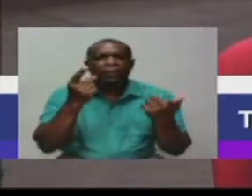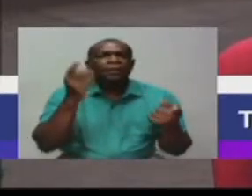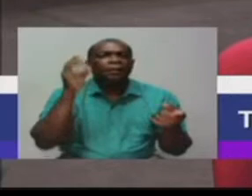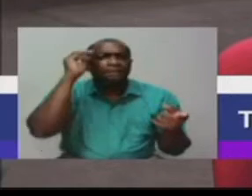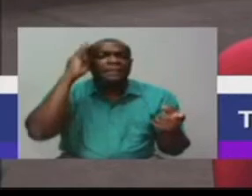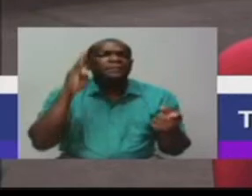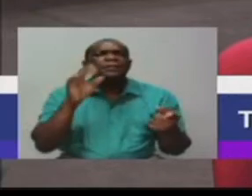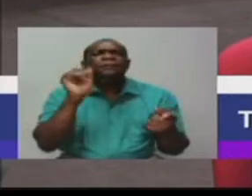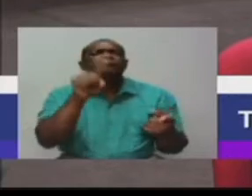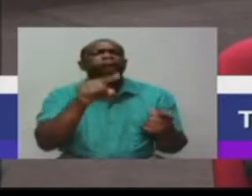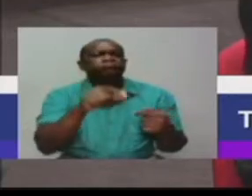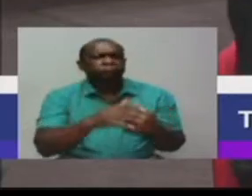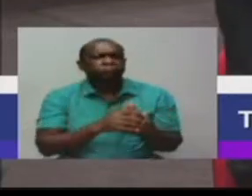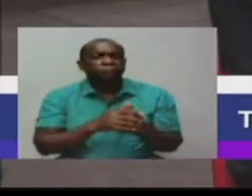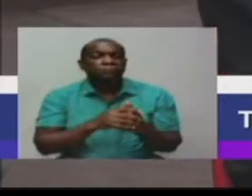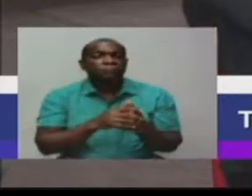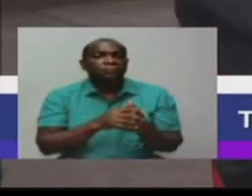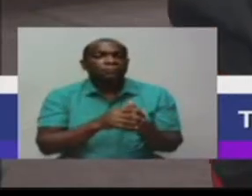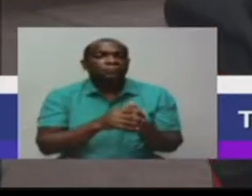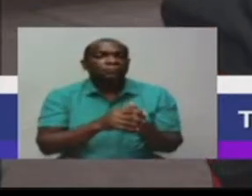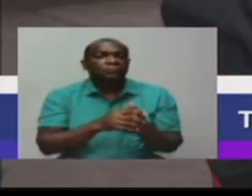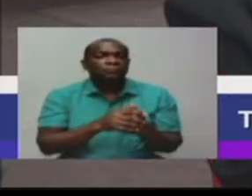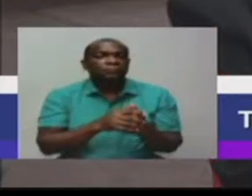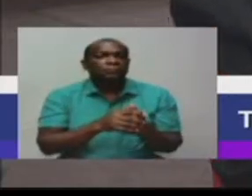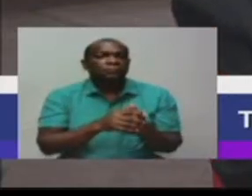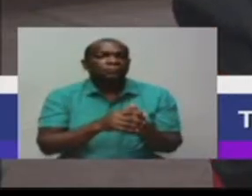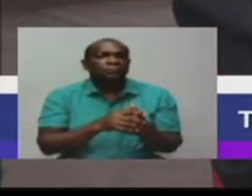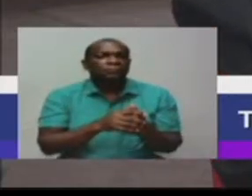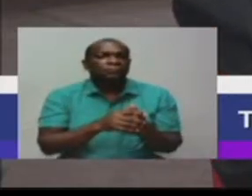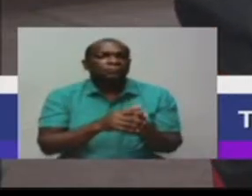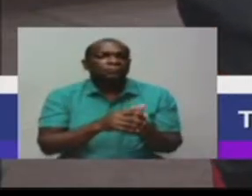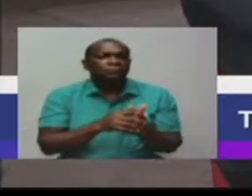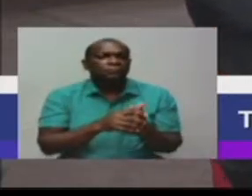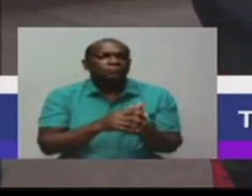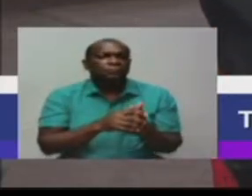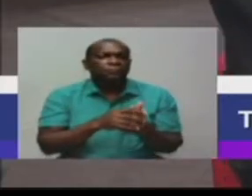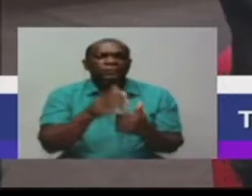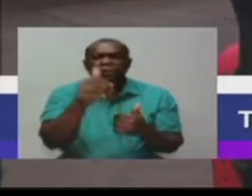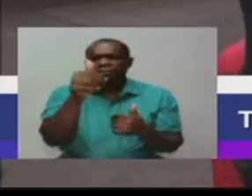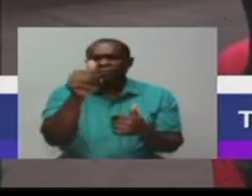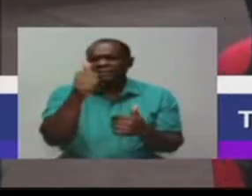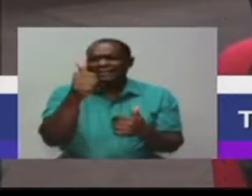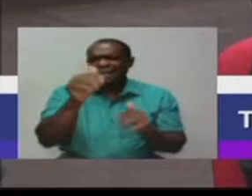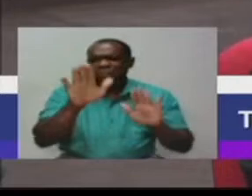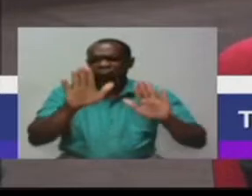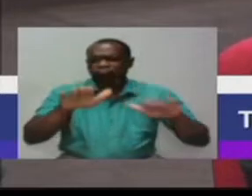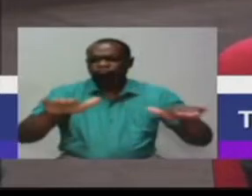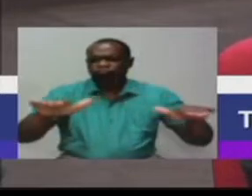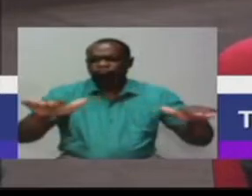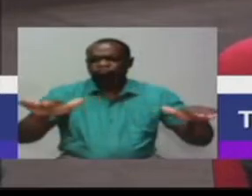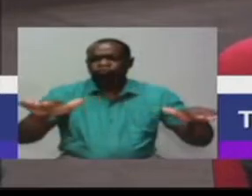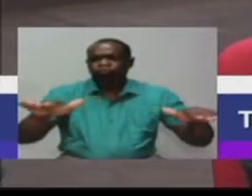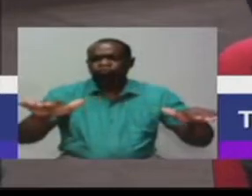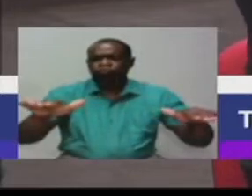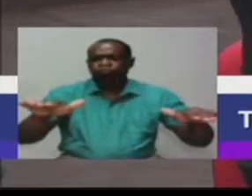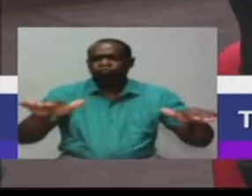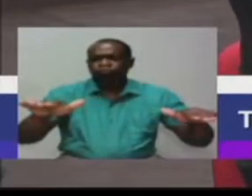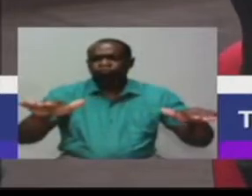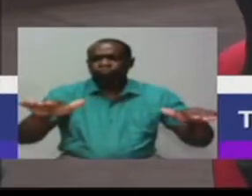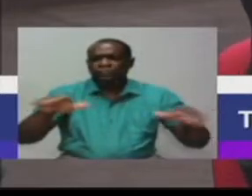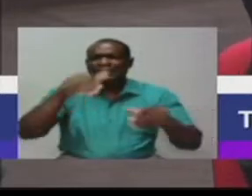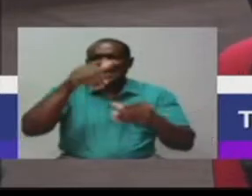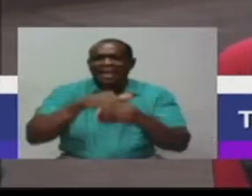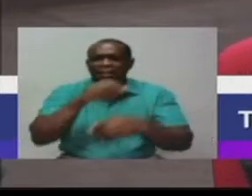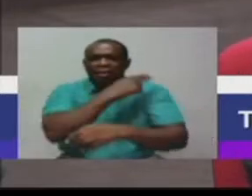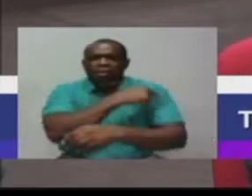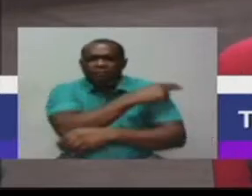regarding the 10, actually to Ms. Richards, about the 10 children who are hospitalized